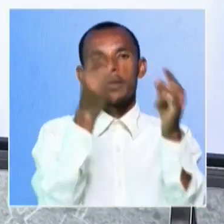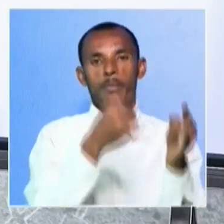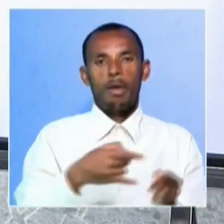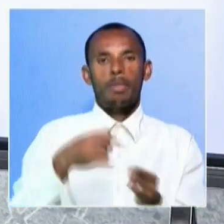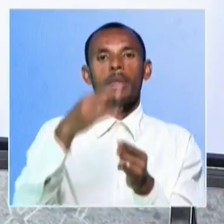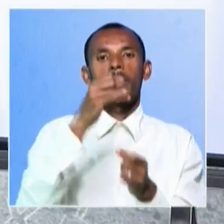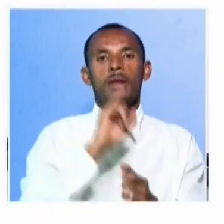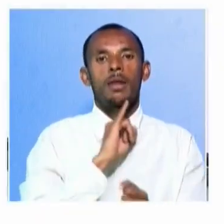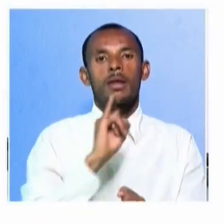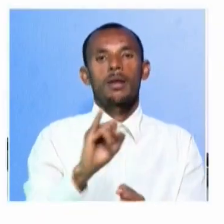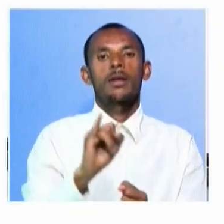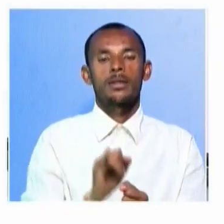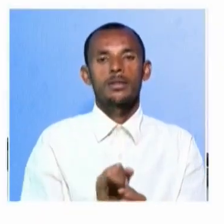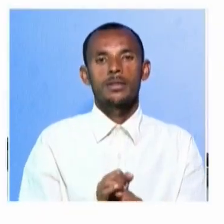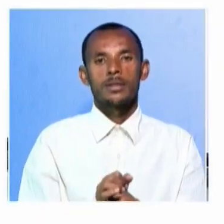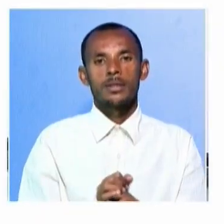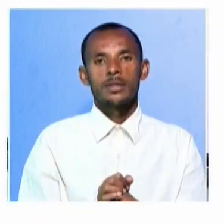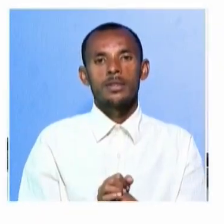is,